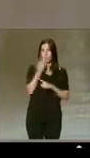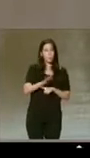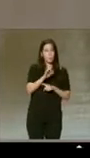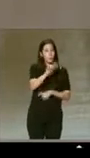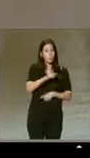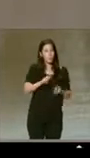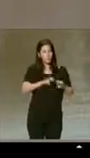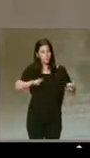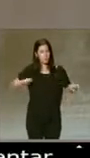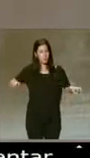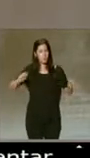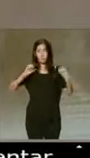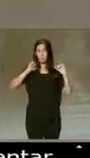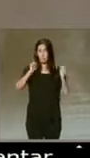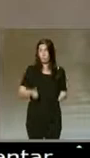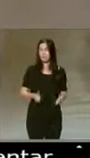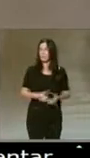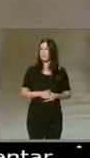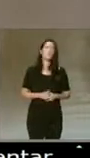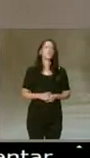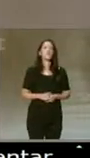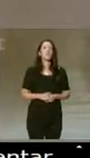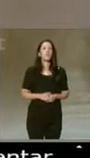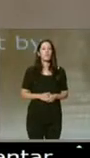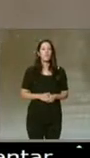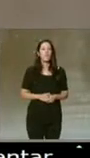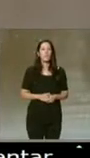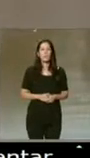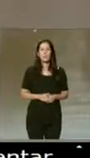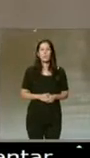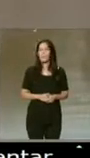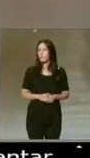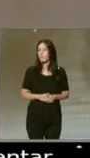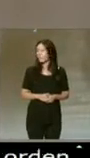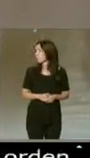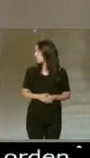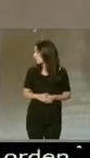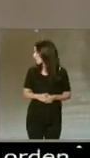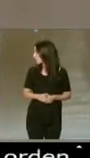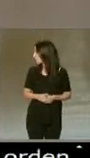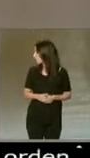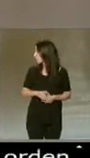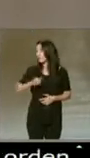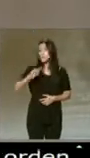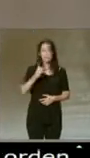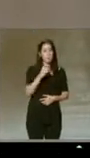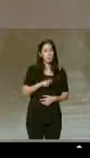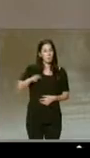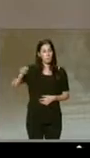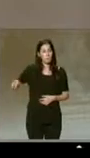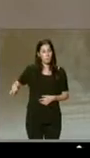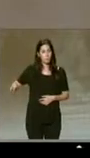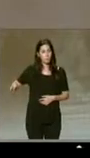I will start by presenting all the members of the panel. I'm not going to follow a strict order.